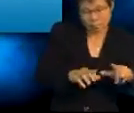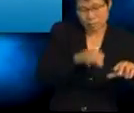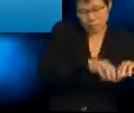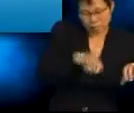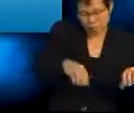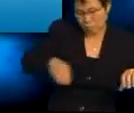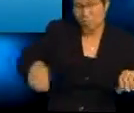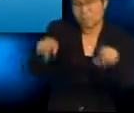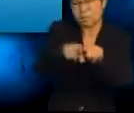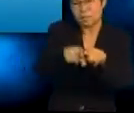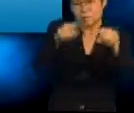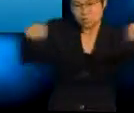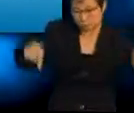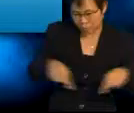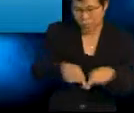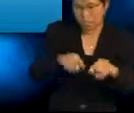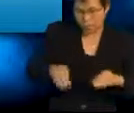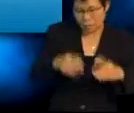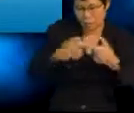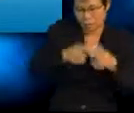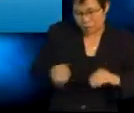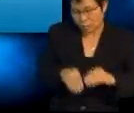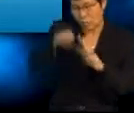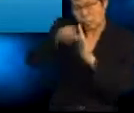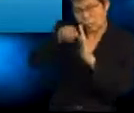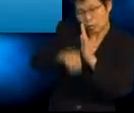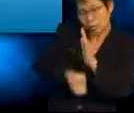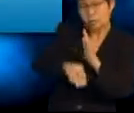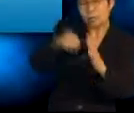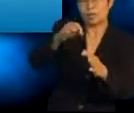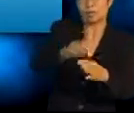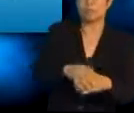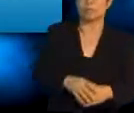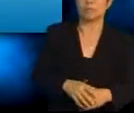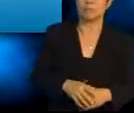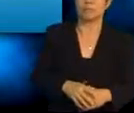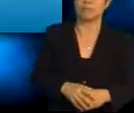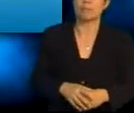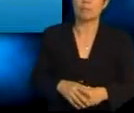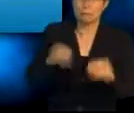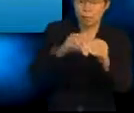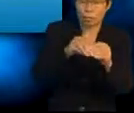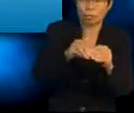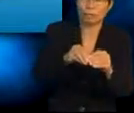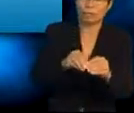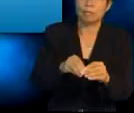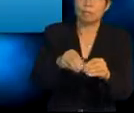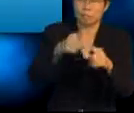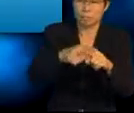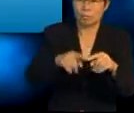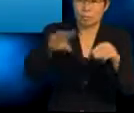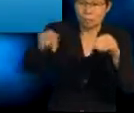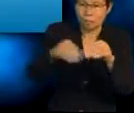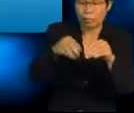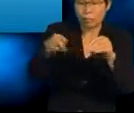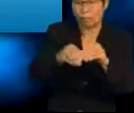the same path, current flow will decrease if more components are added. But adding